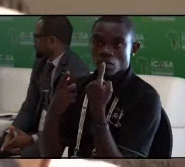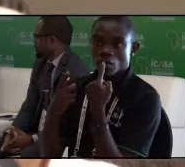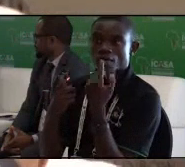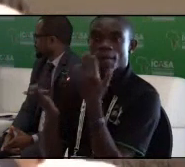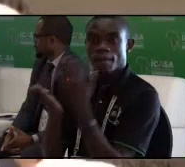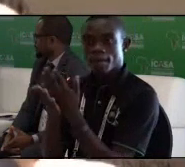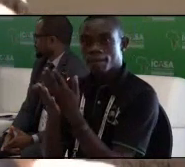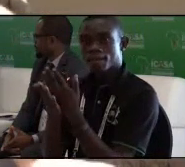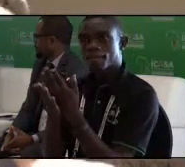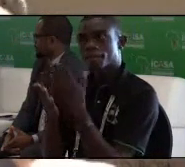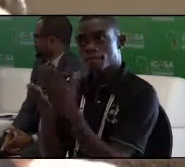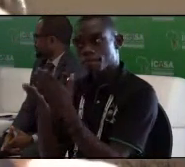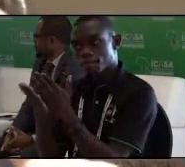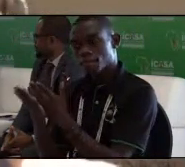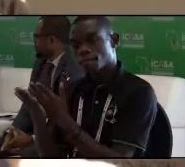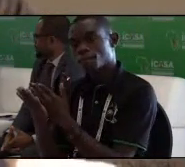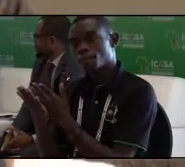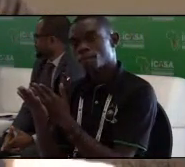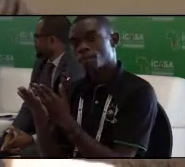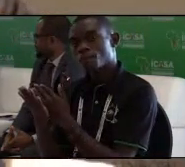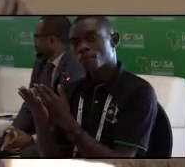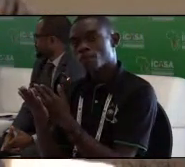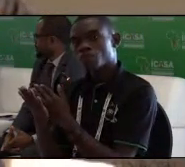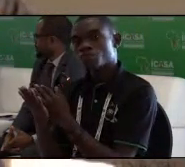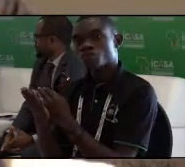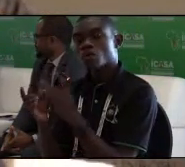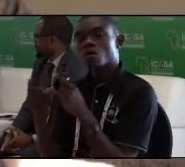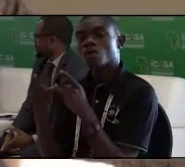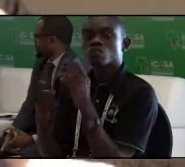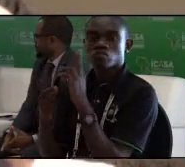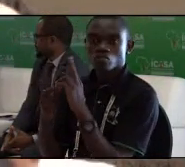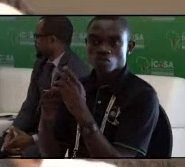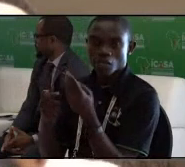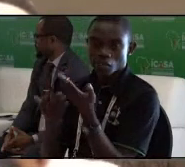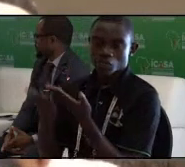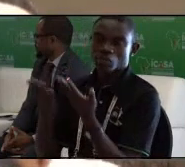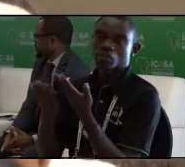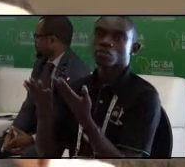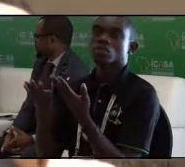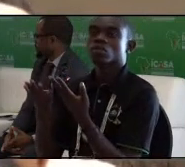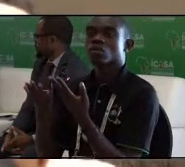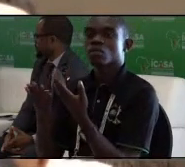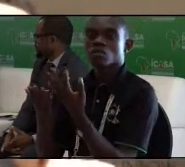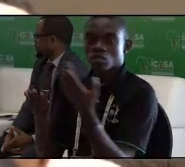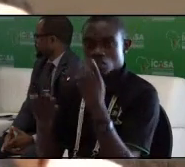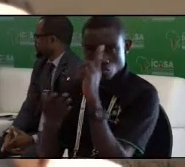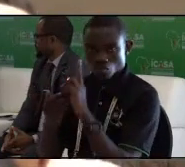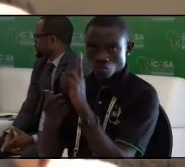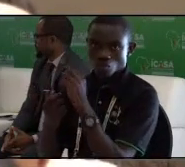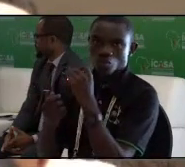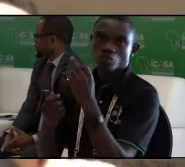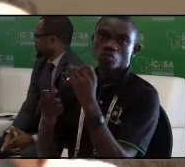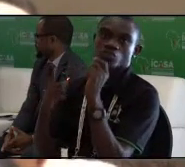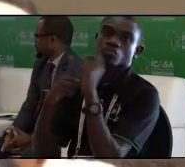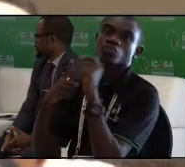you need the implementation task, but also you need from time to time do supervision, do mentorships,